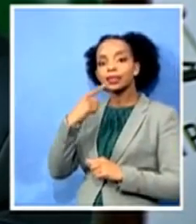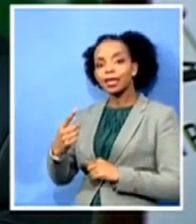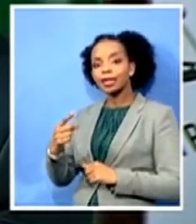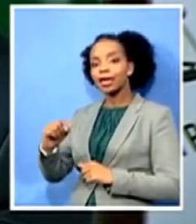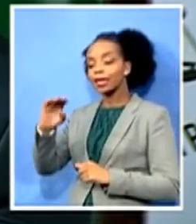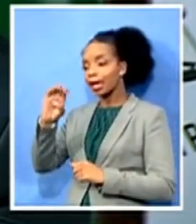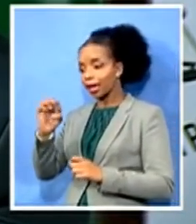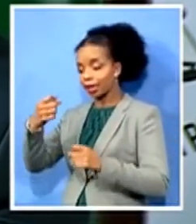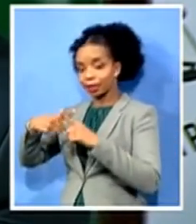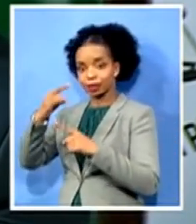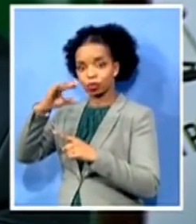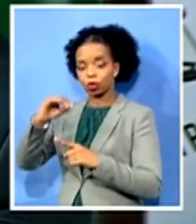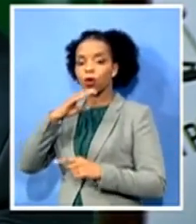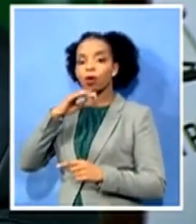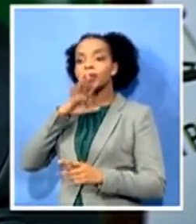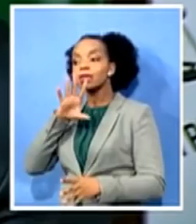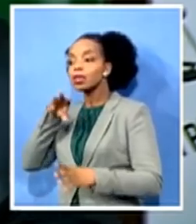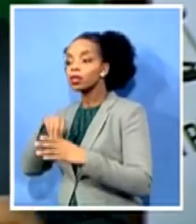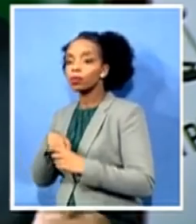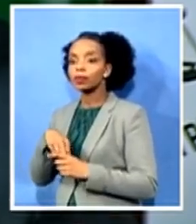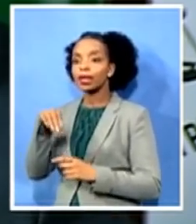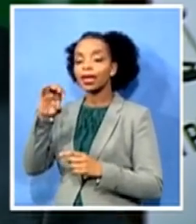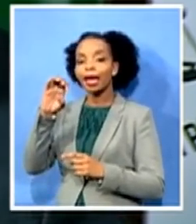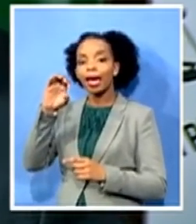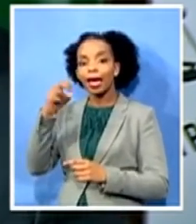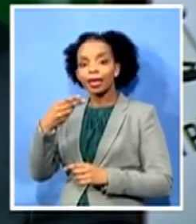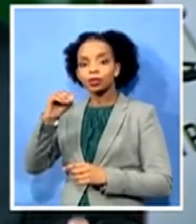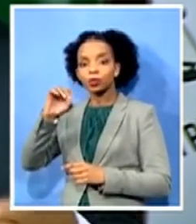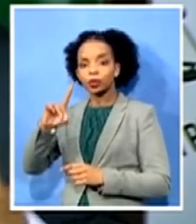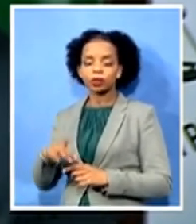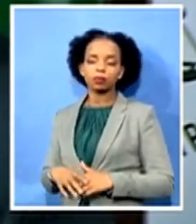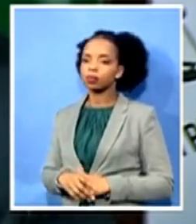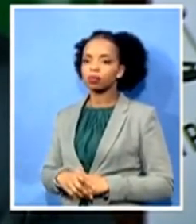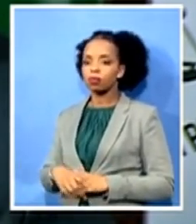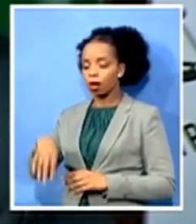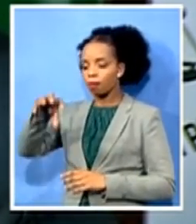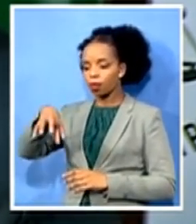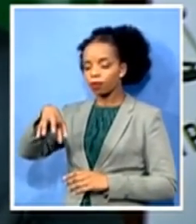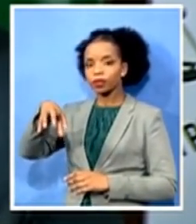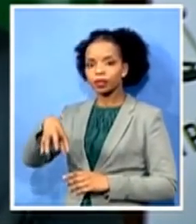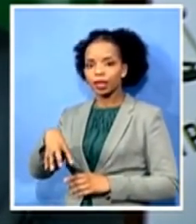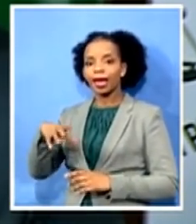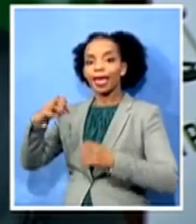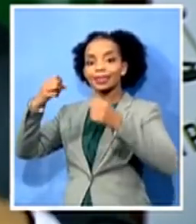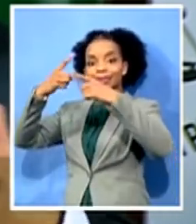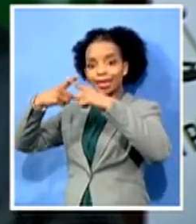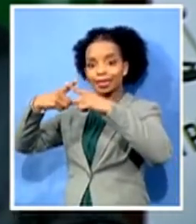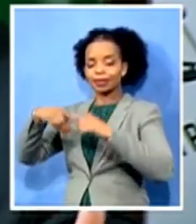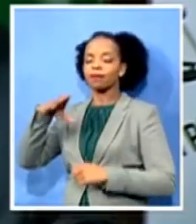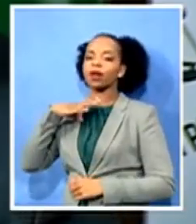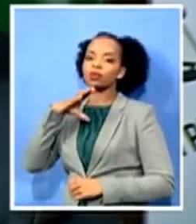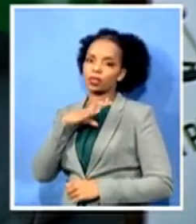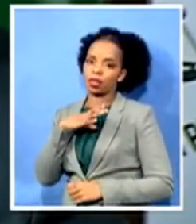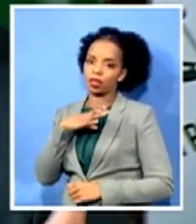the Provincial Executive Council. But other people may be invited, and others might have a